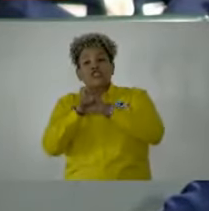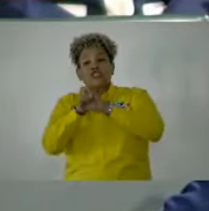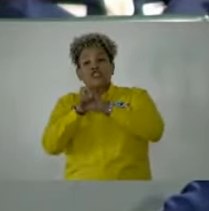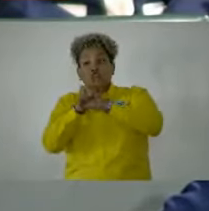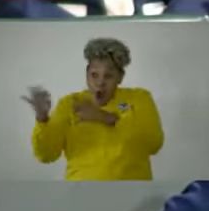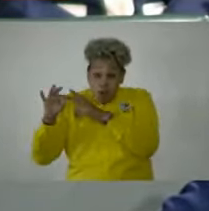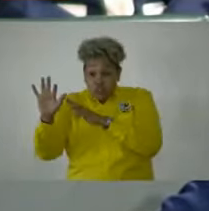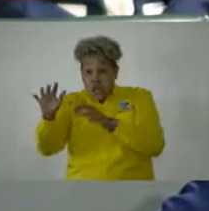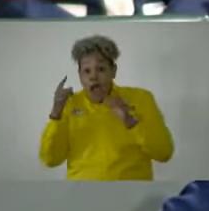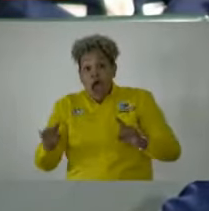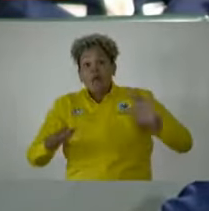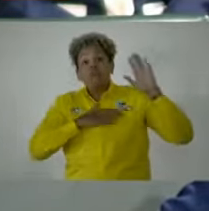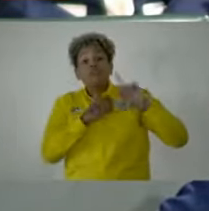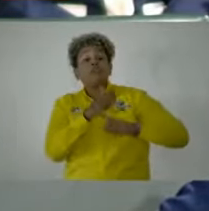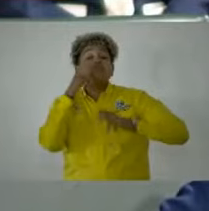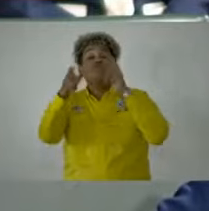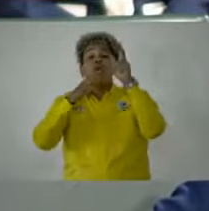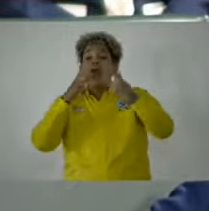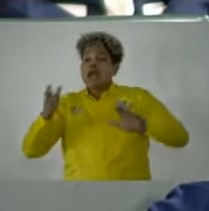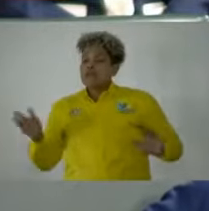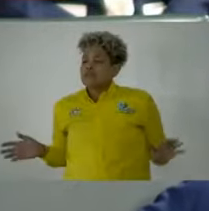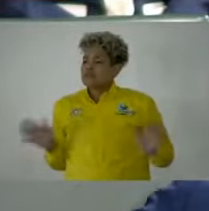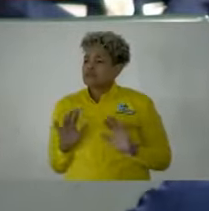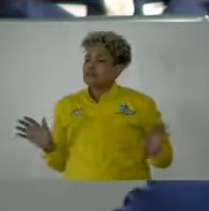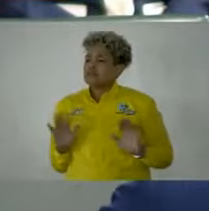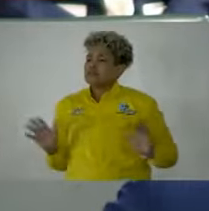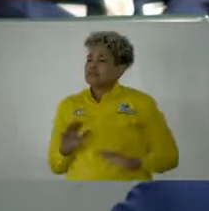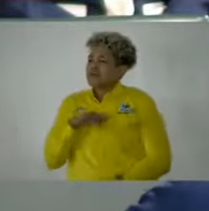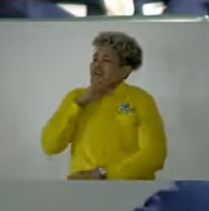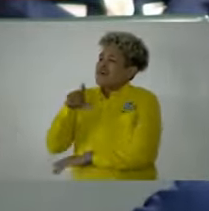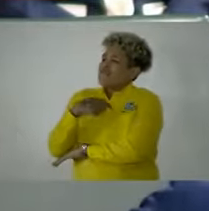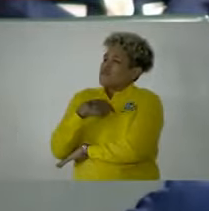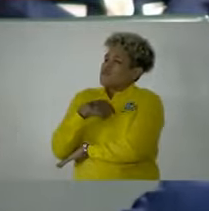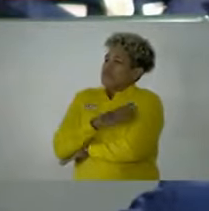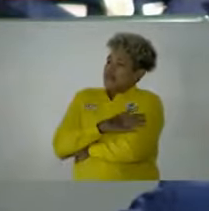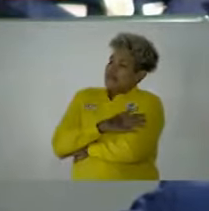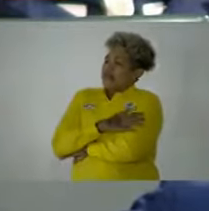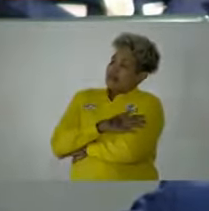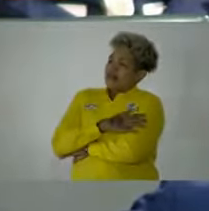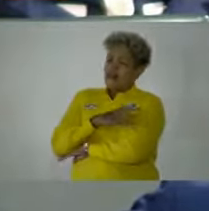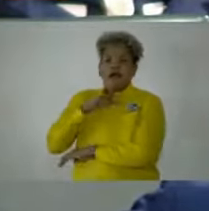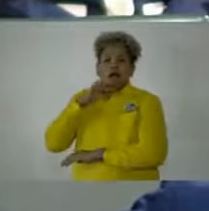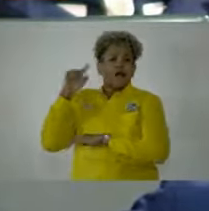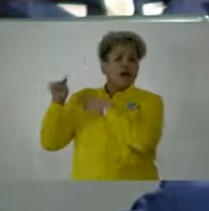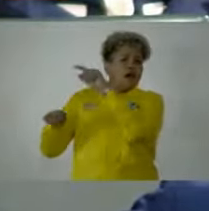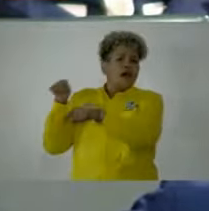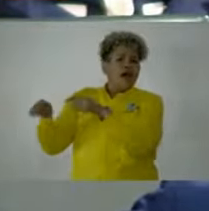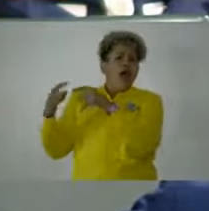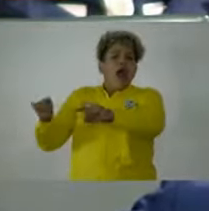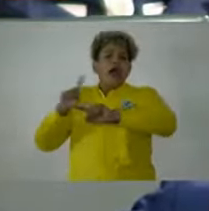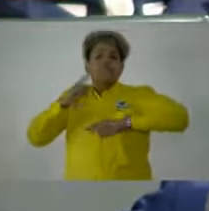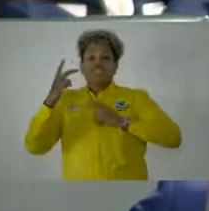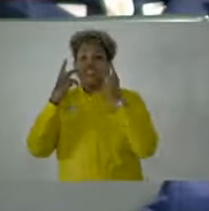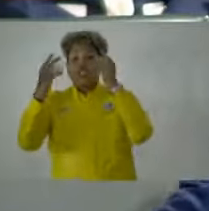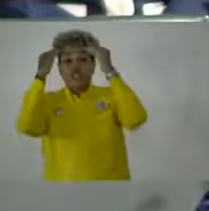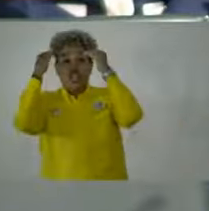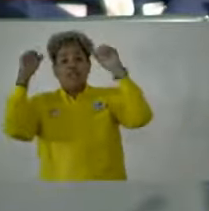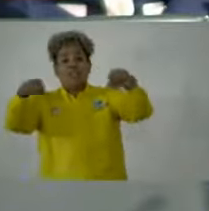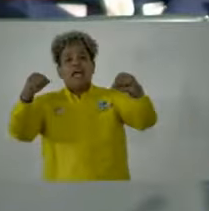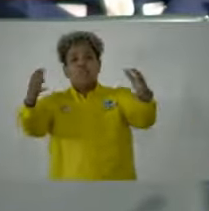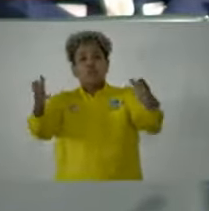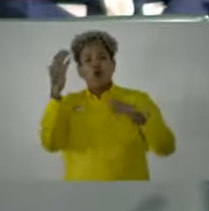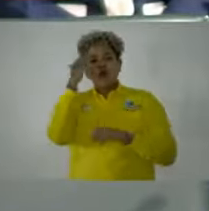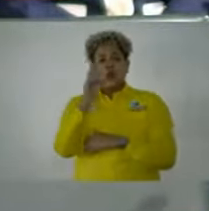options. Citizens are crying no to corruption and deception, and yes to transparency and